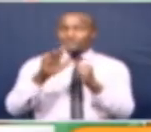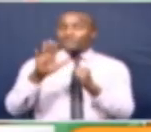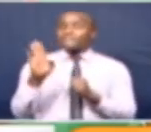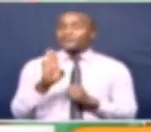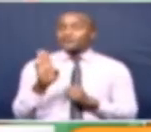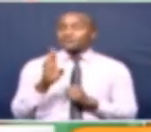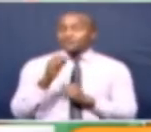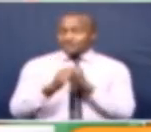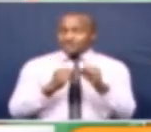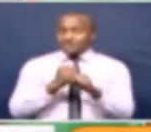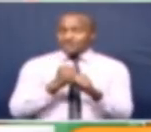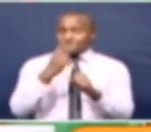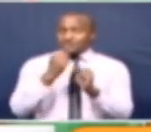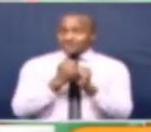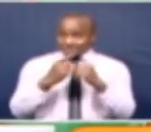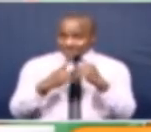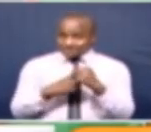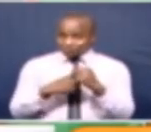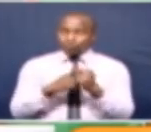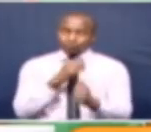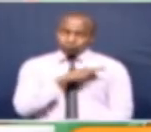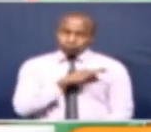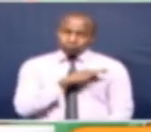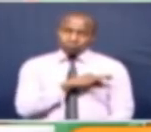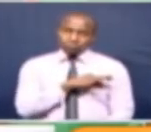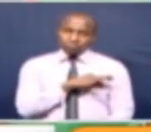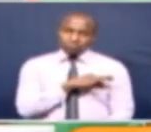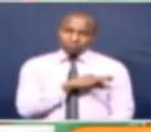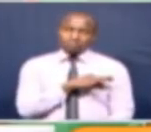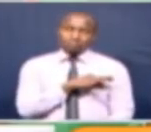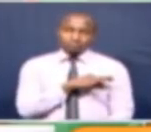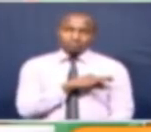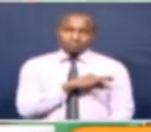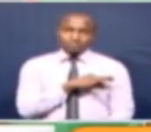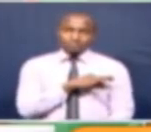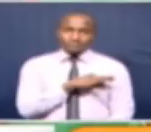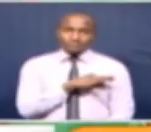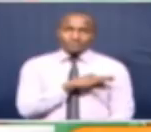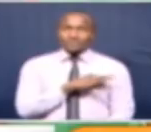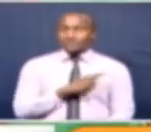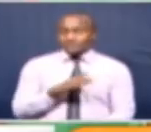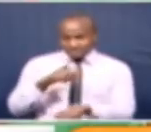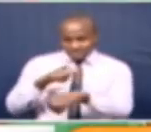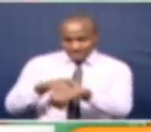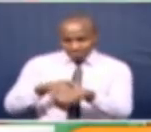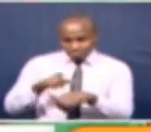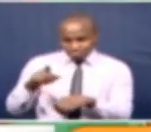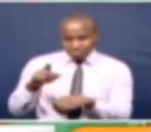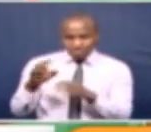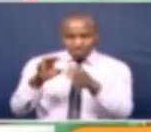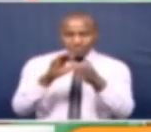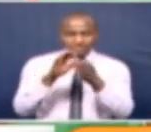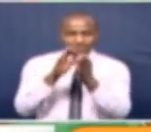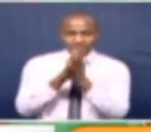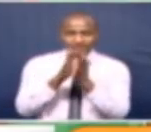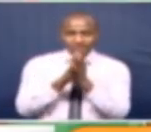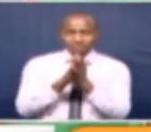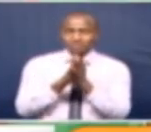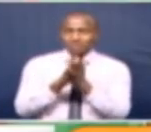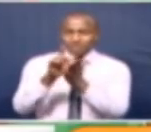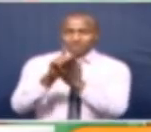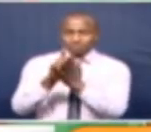as interest rate incomes came down during the period. During that quarter, Co-Operative Bank grew its loan book